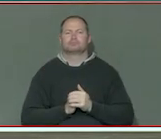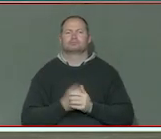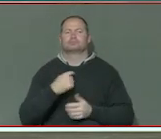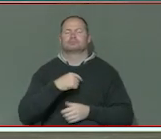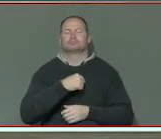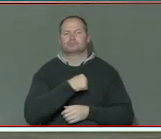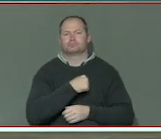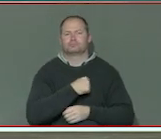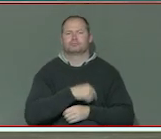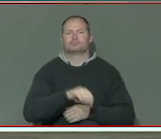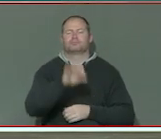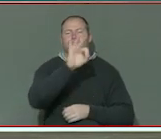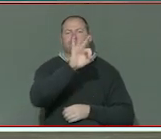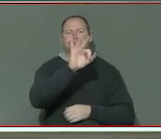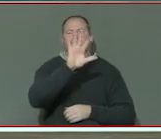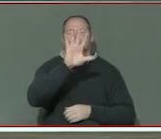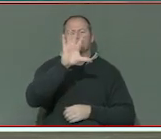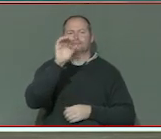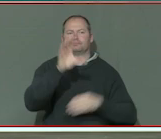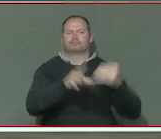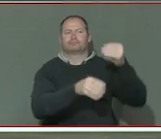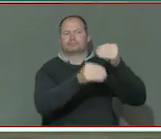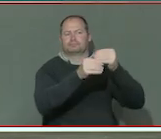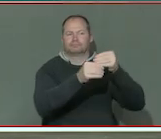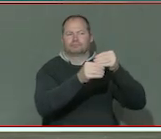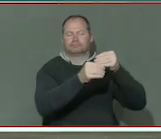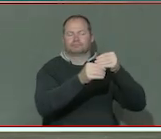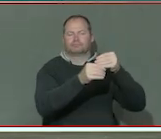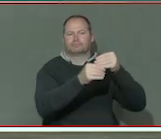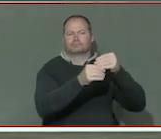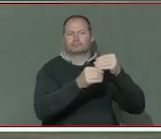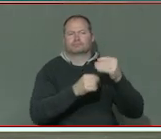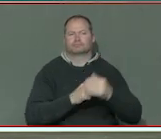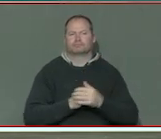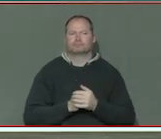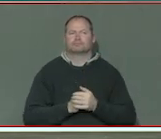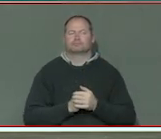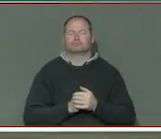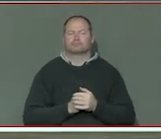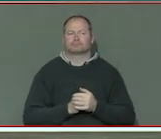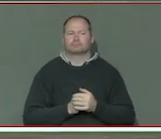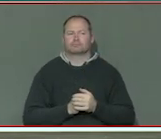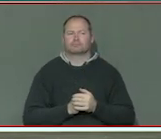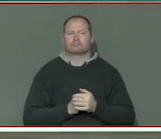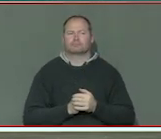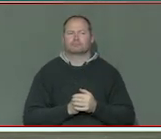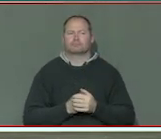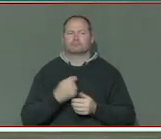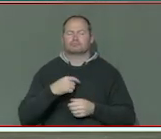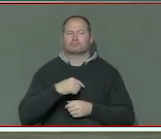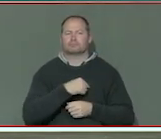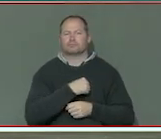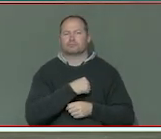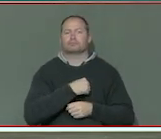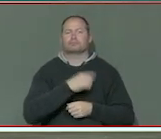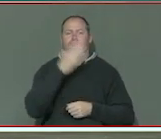will add the 350, am I right? And if we add 350, we know we must also